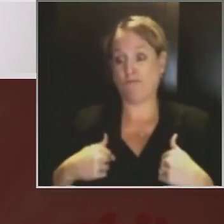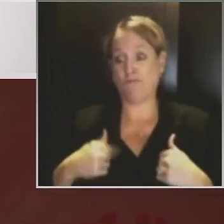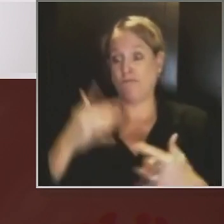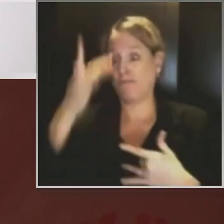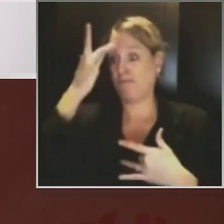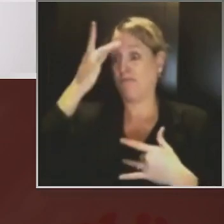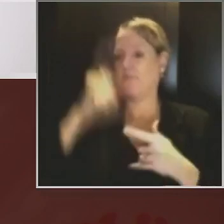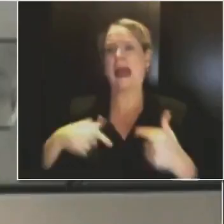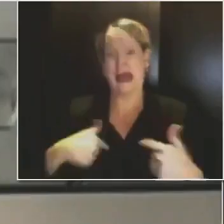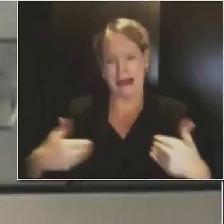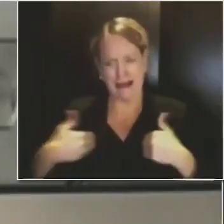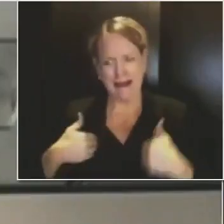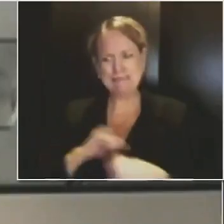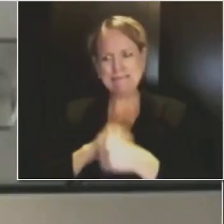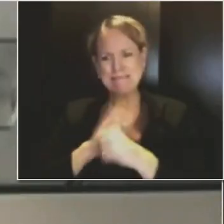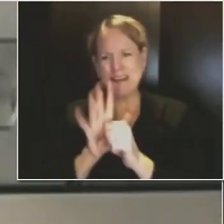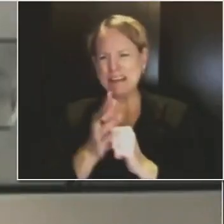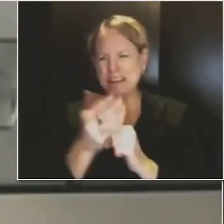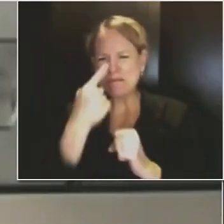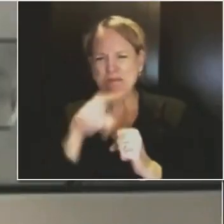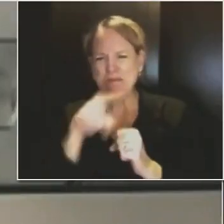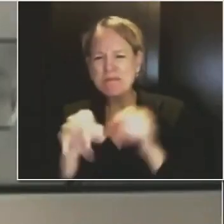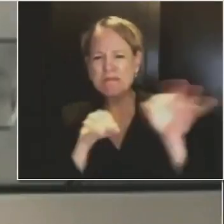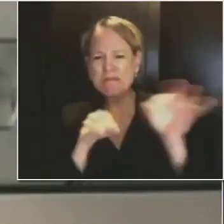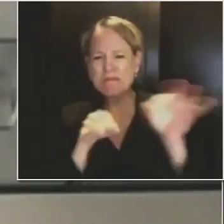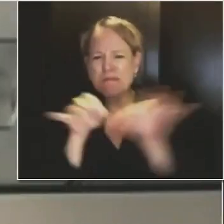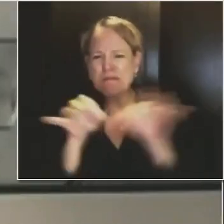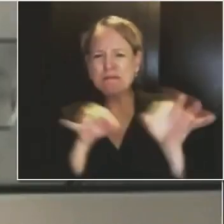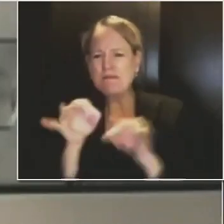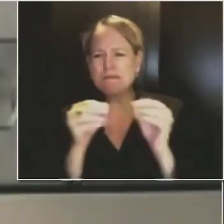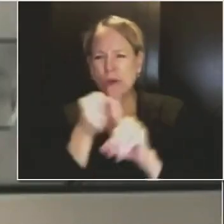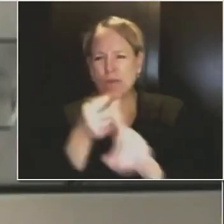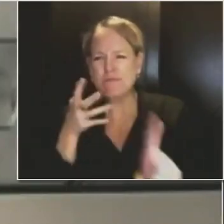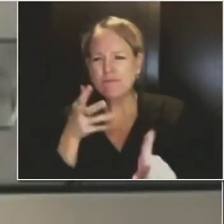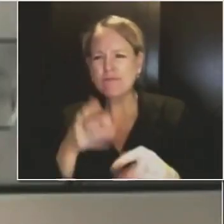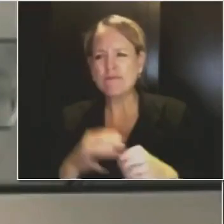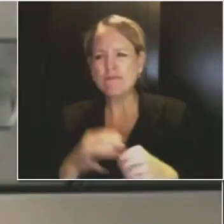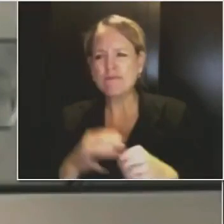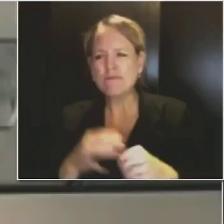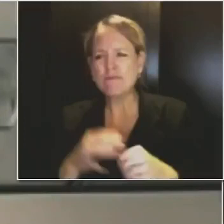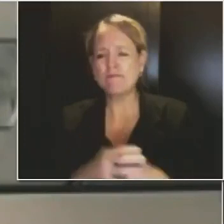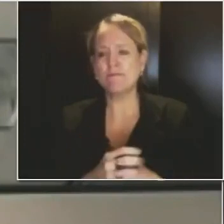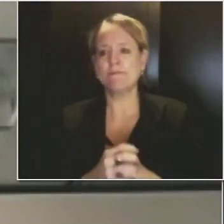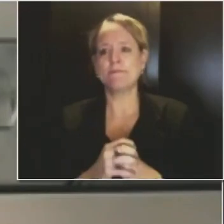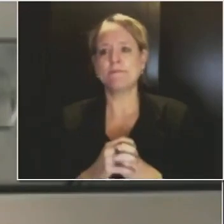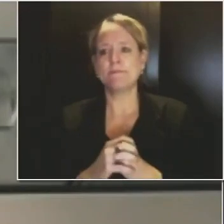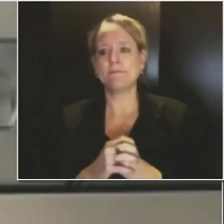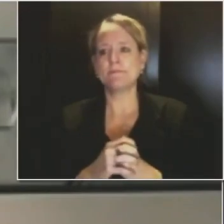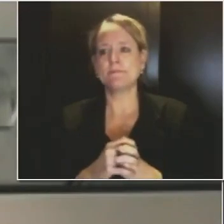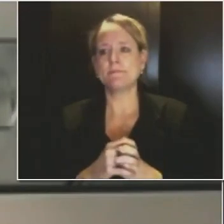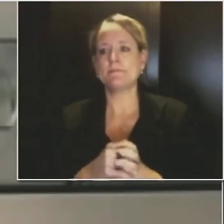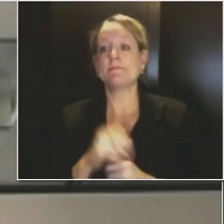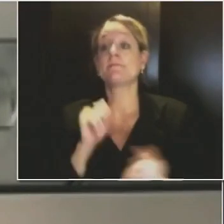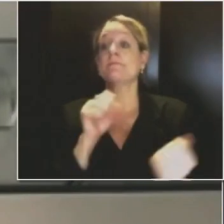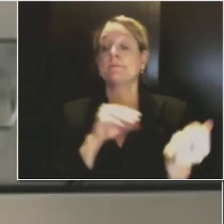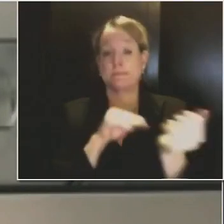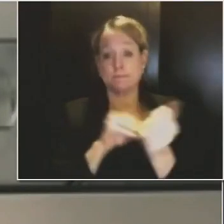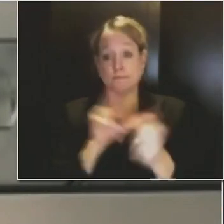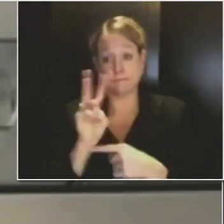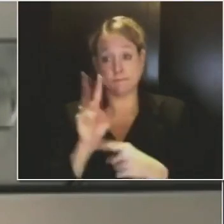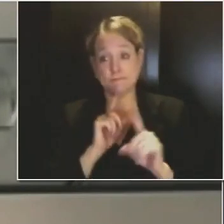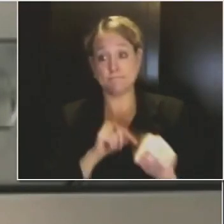a small number of antigen tests that are approved under emergency use authorization by the FDA. They